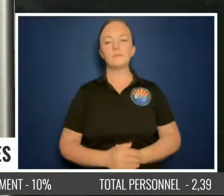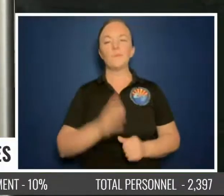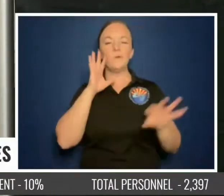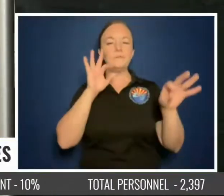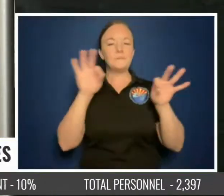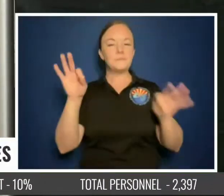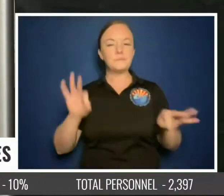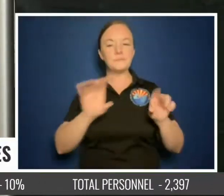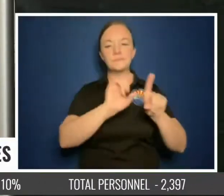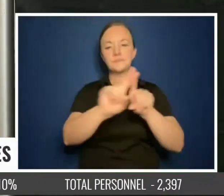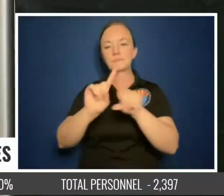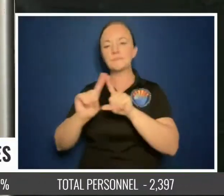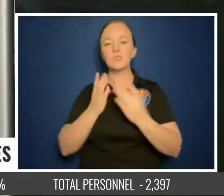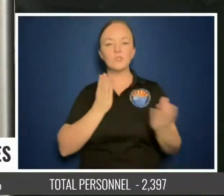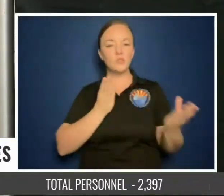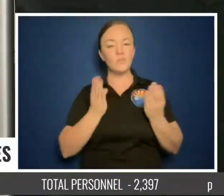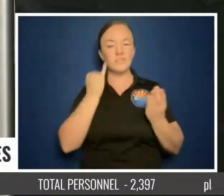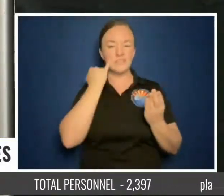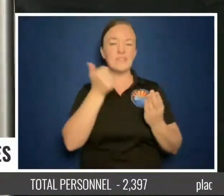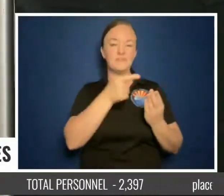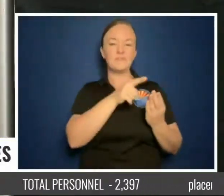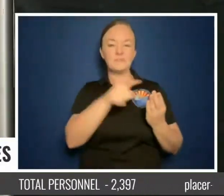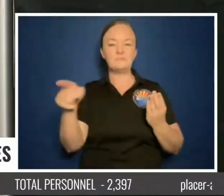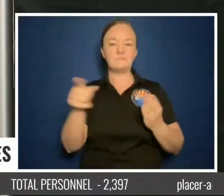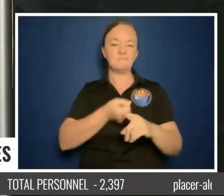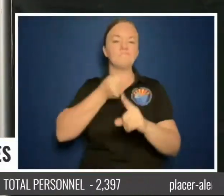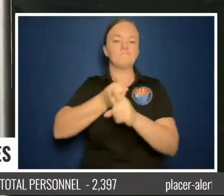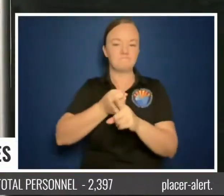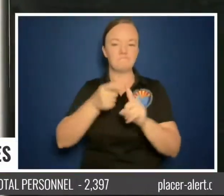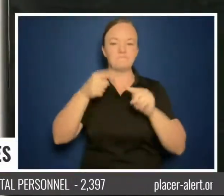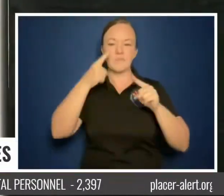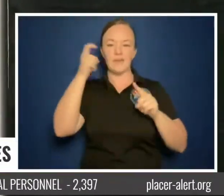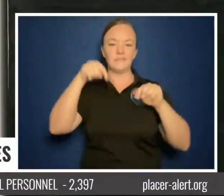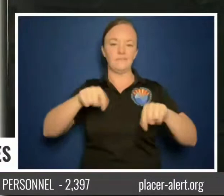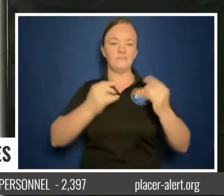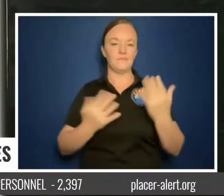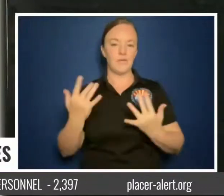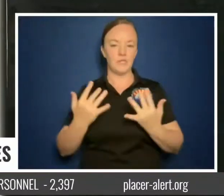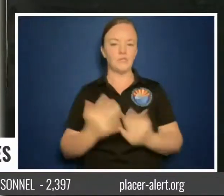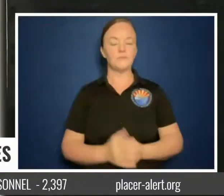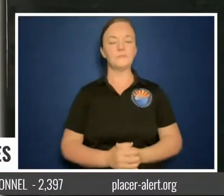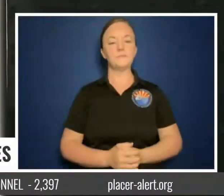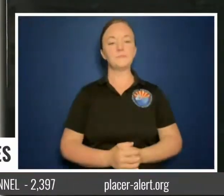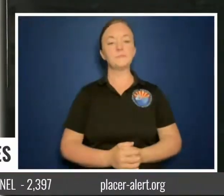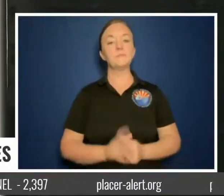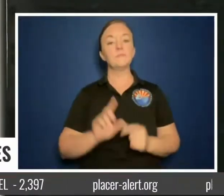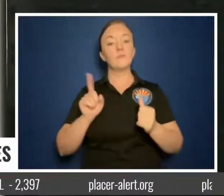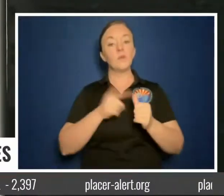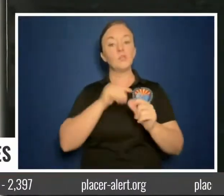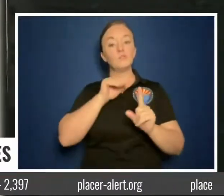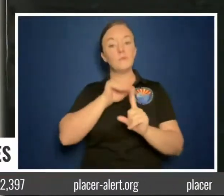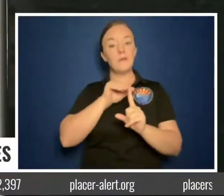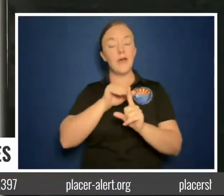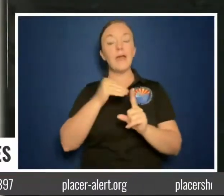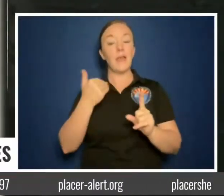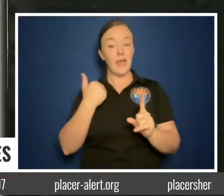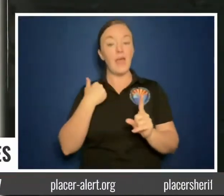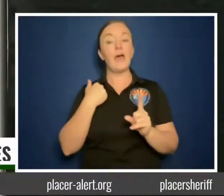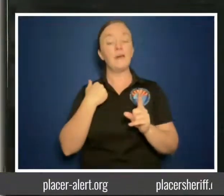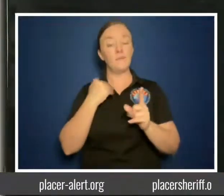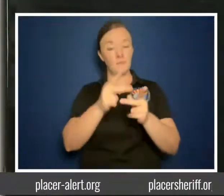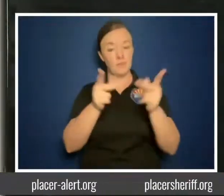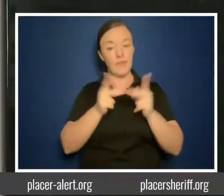folks who've been impacted by the fires. First, just want to remind folks that we have an evacuation shelter at